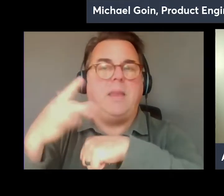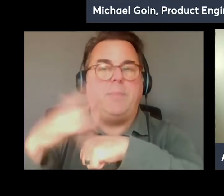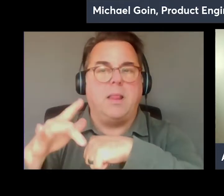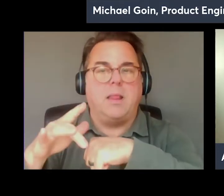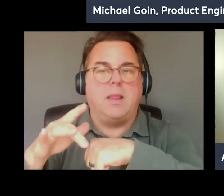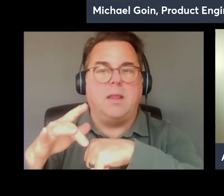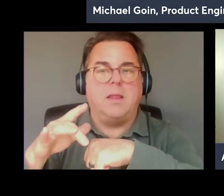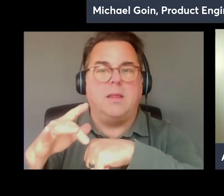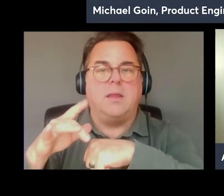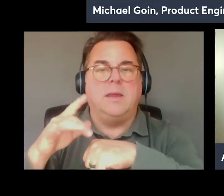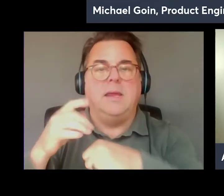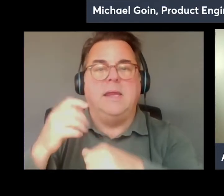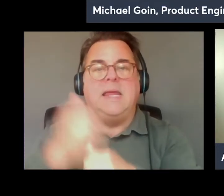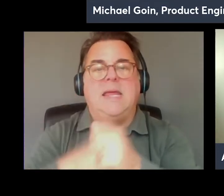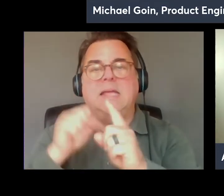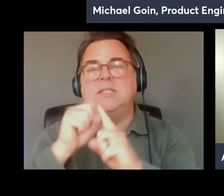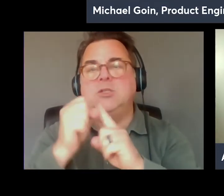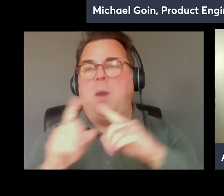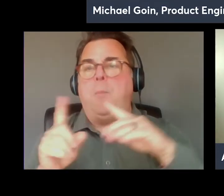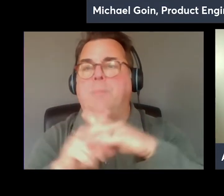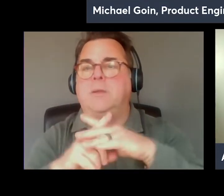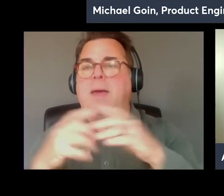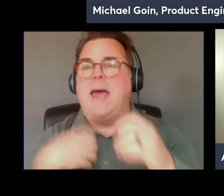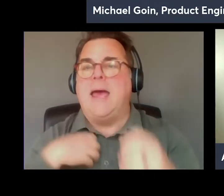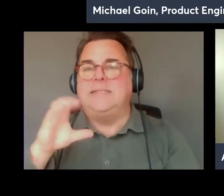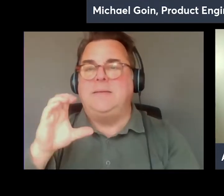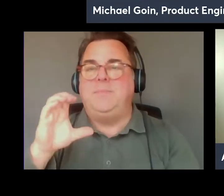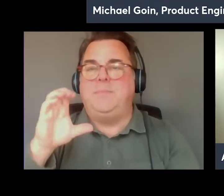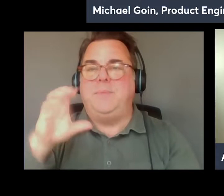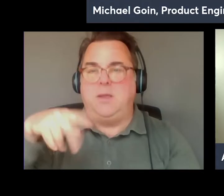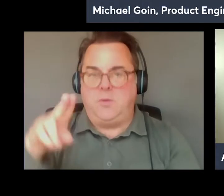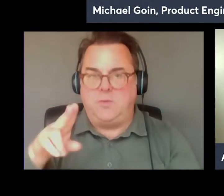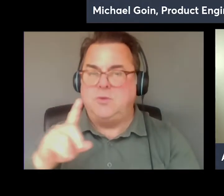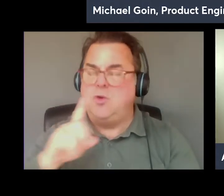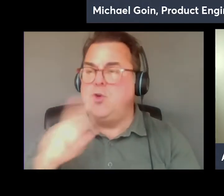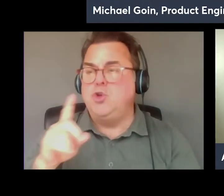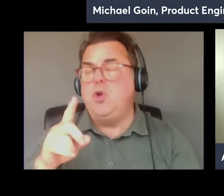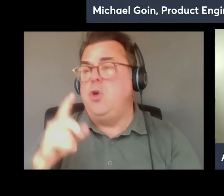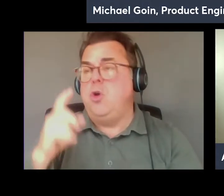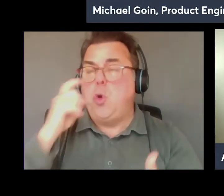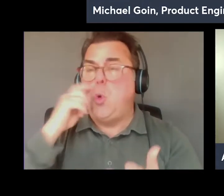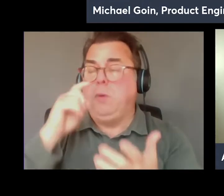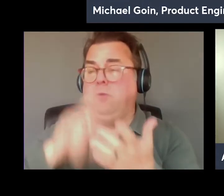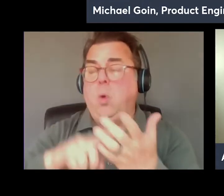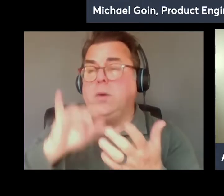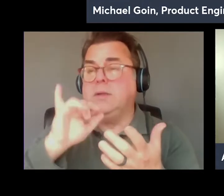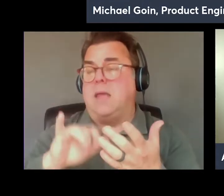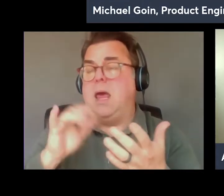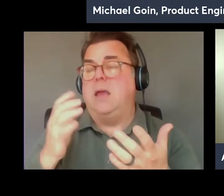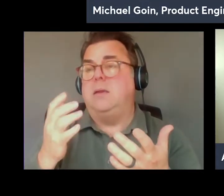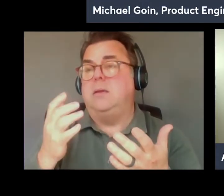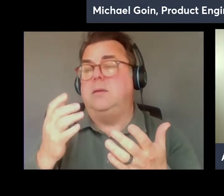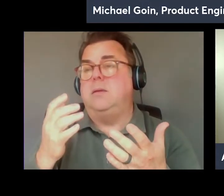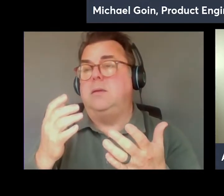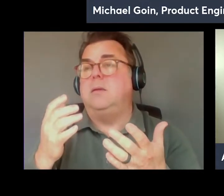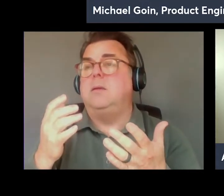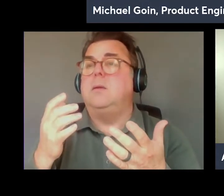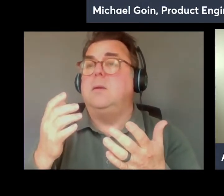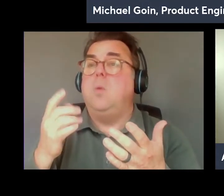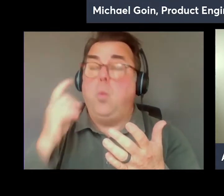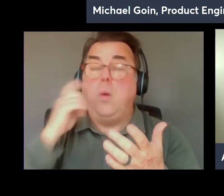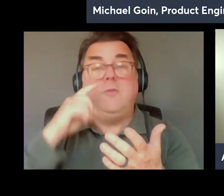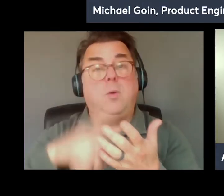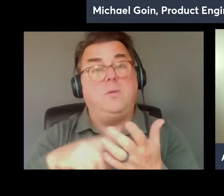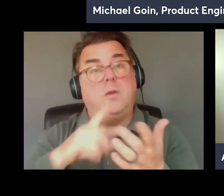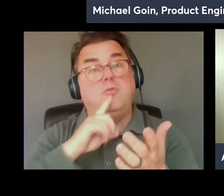every instance comes with a CPU. And so, absolutely, we find this to be true, that people